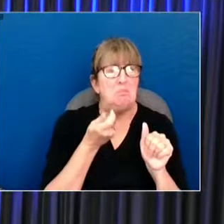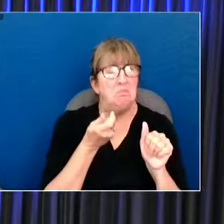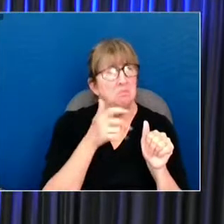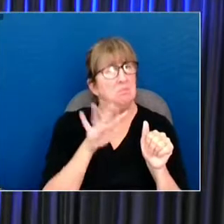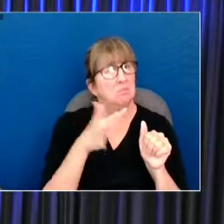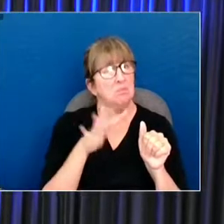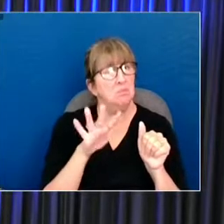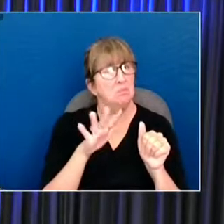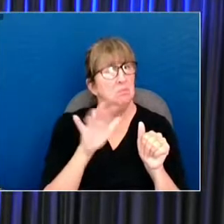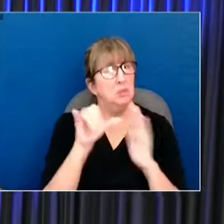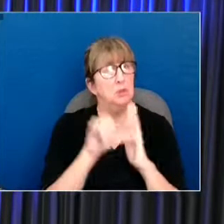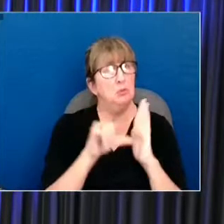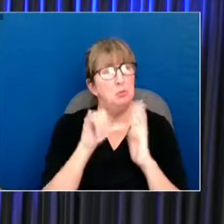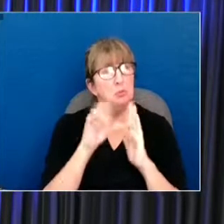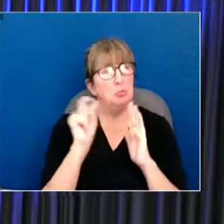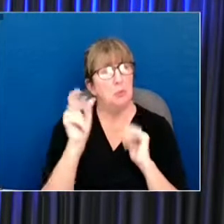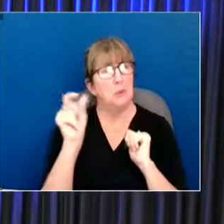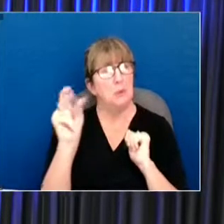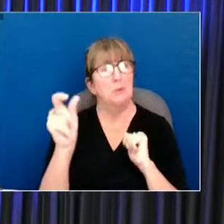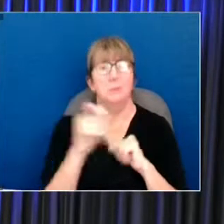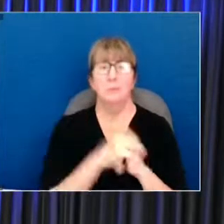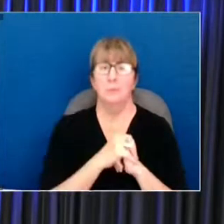YouTube is really quick.